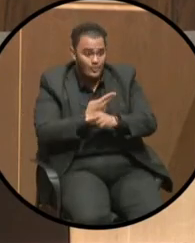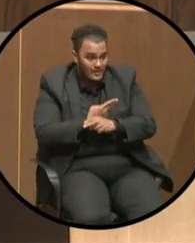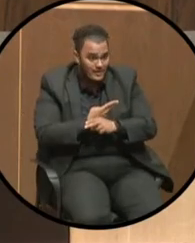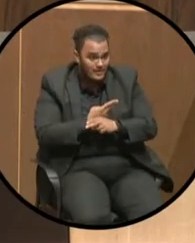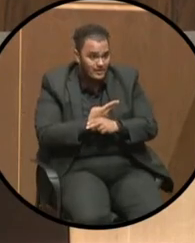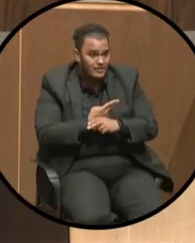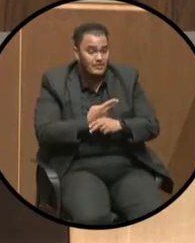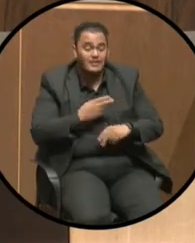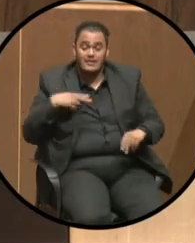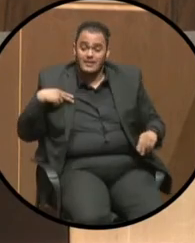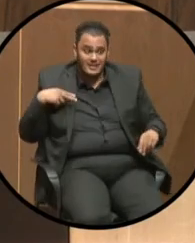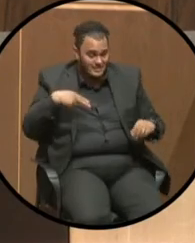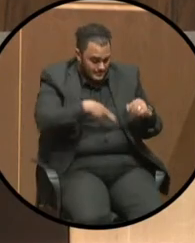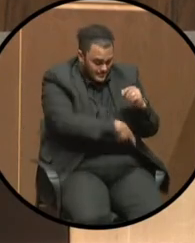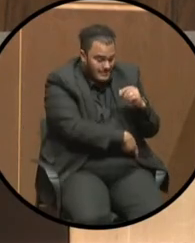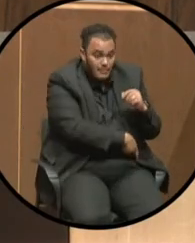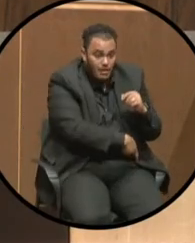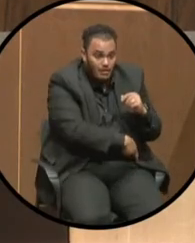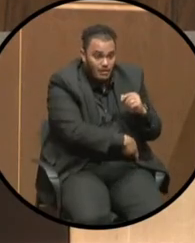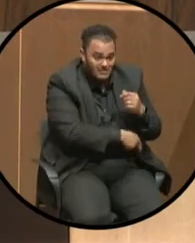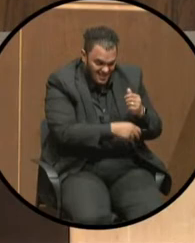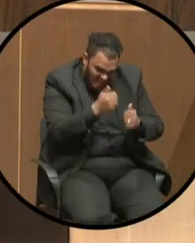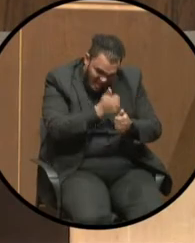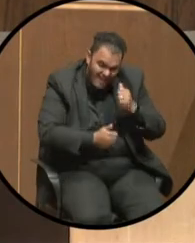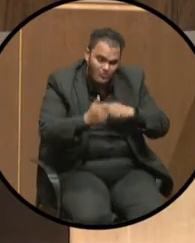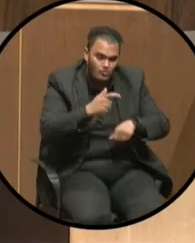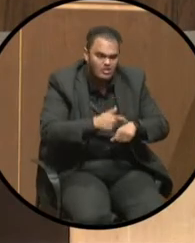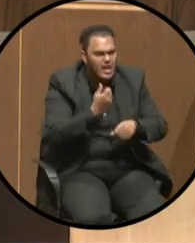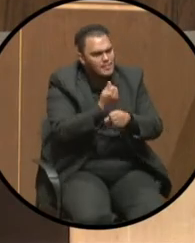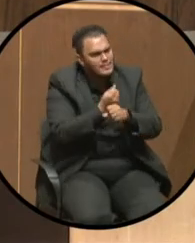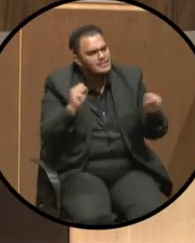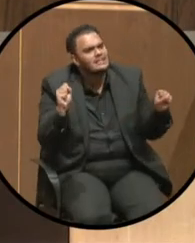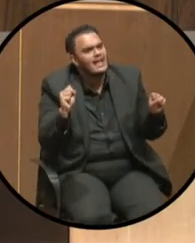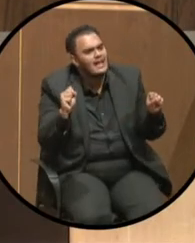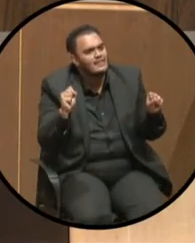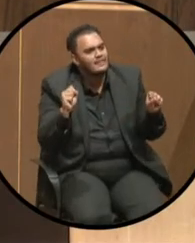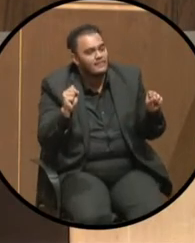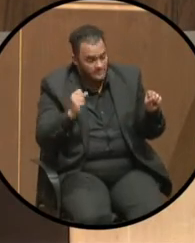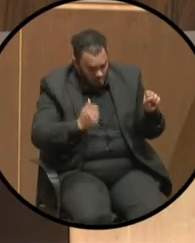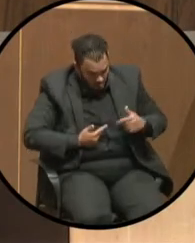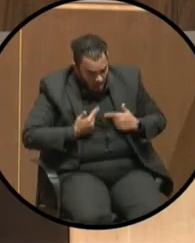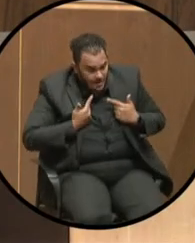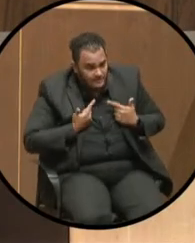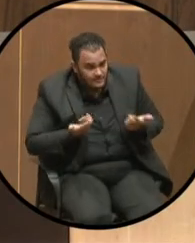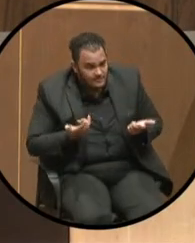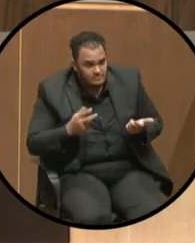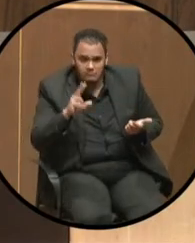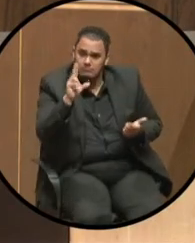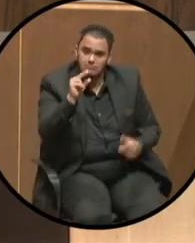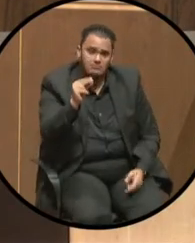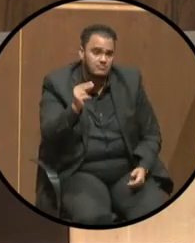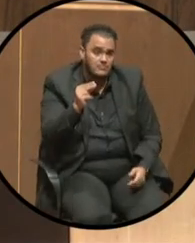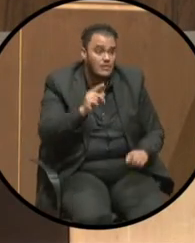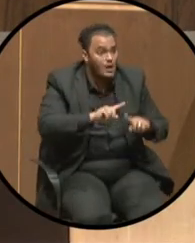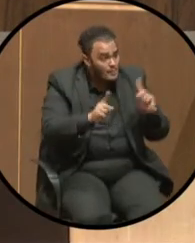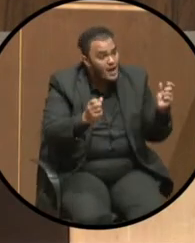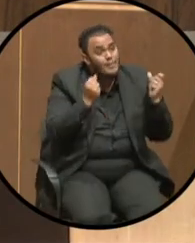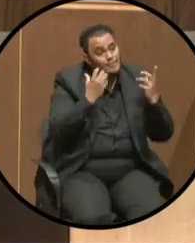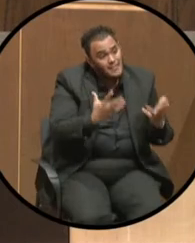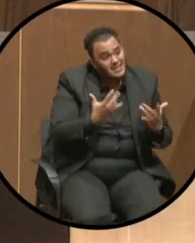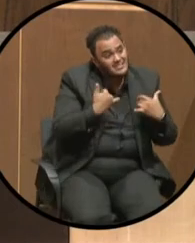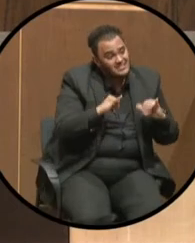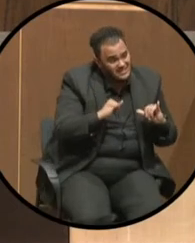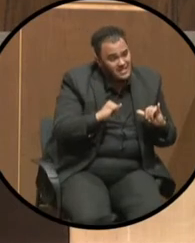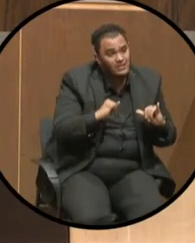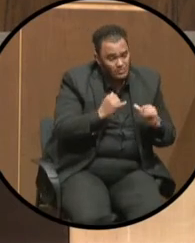Seatbelts won't always save a life, but more lives are saved when we wear them. They can be uncomfortable and restrictive, but